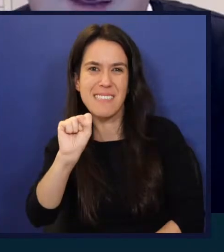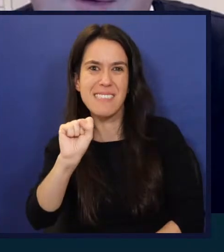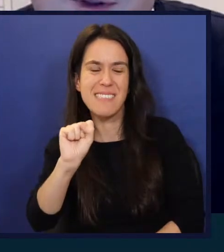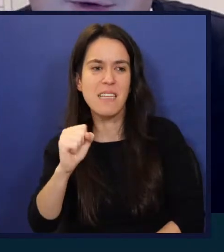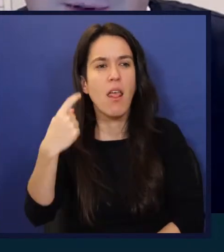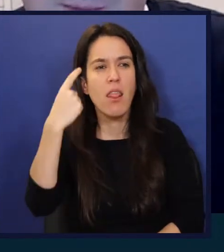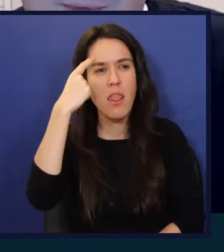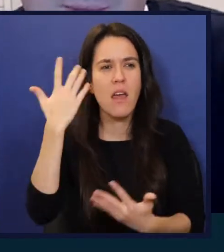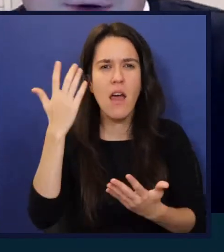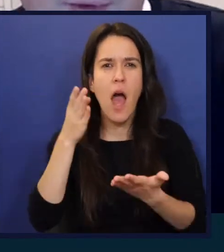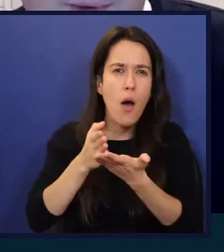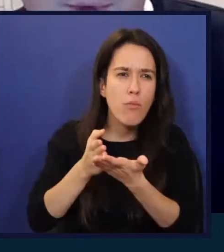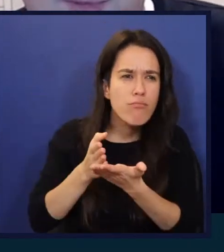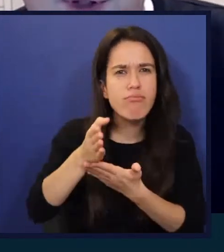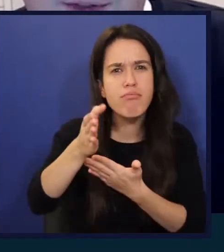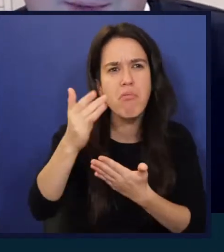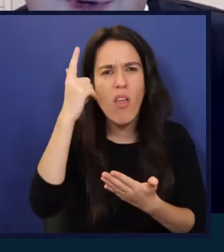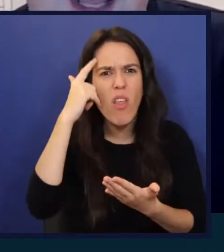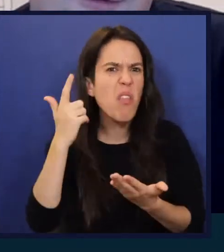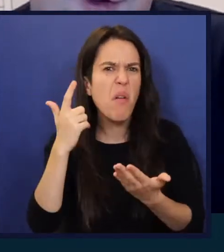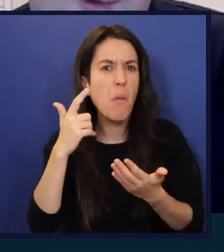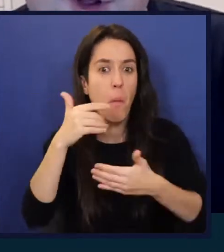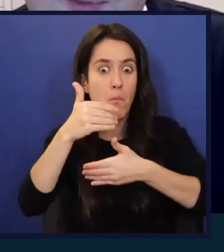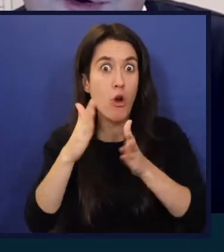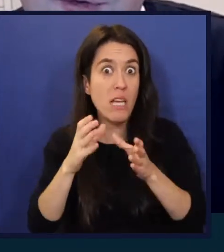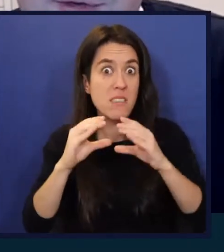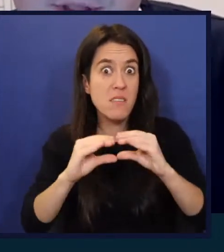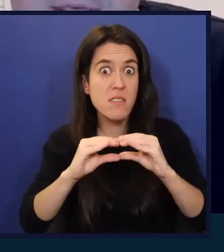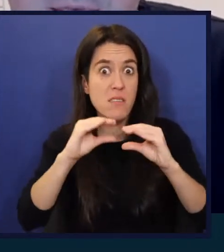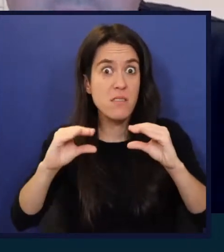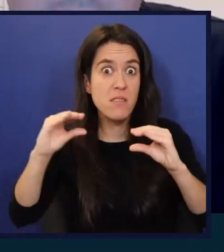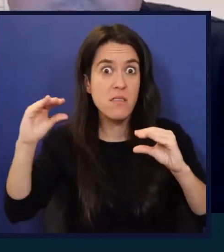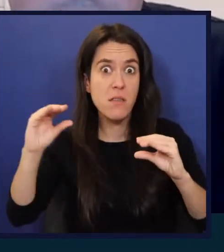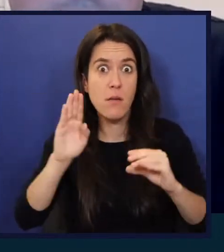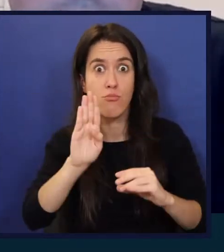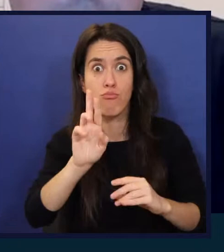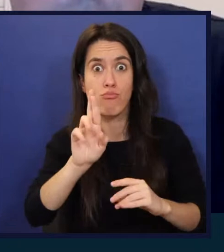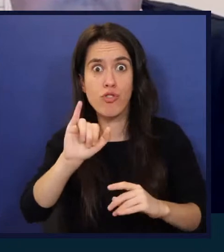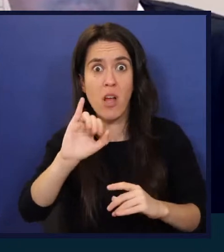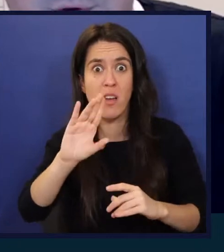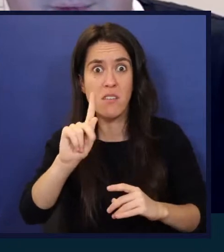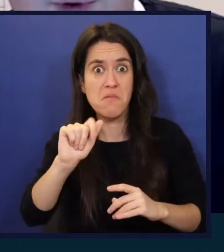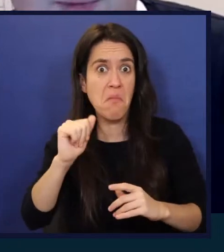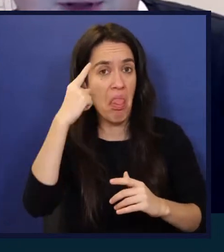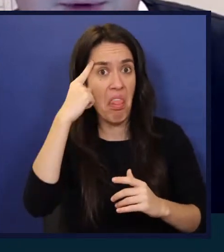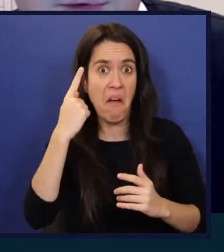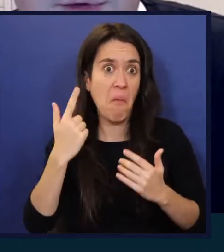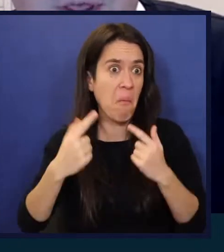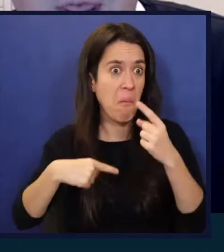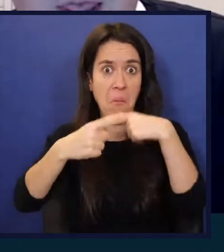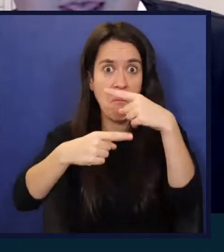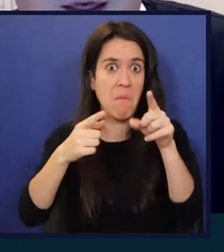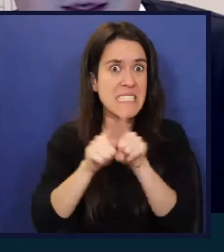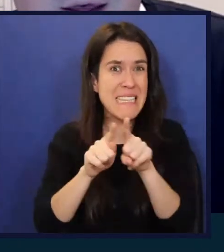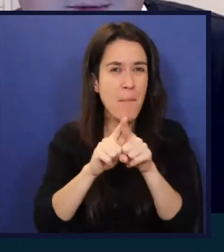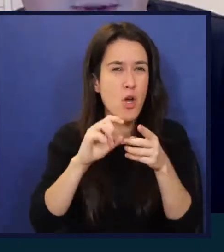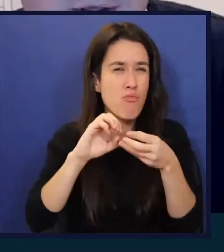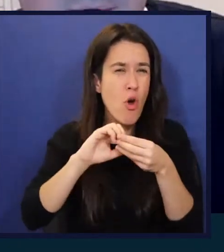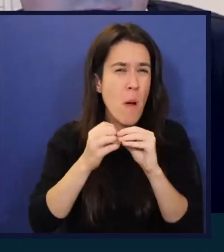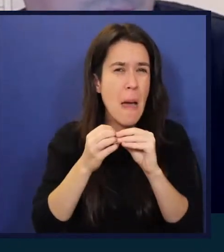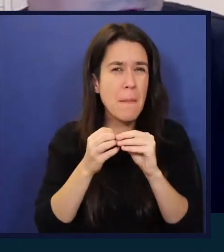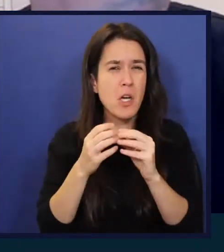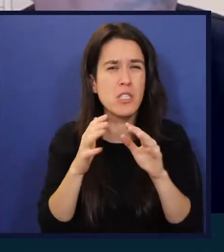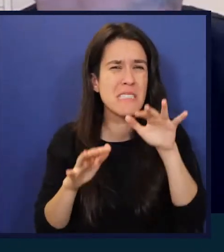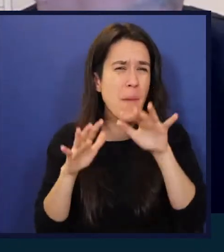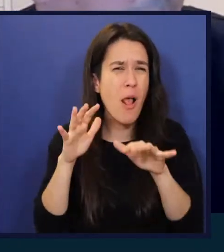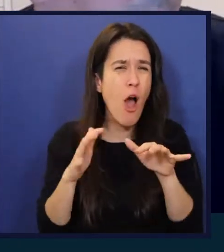Because, well, Microsoft promotes both, but they have similar options. They seem to solve similar problems. Are we